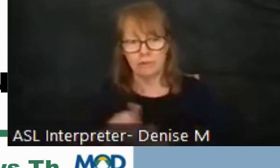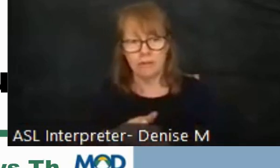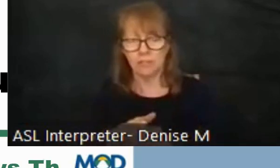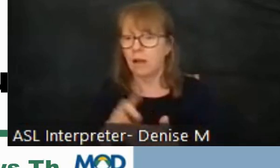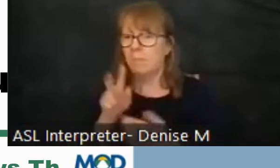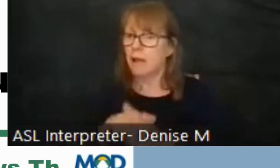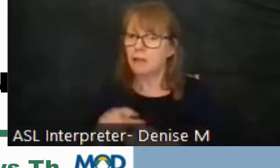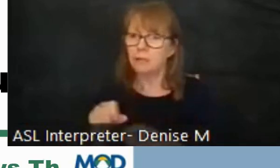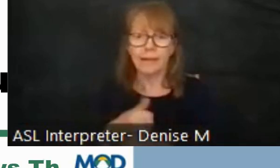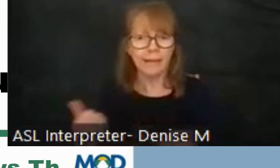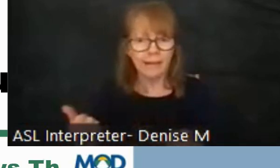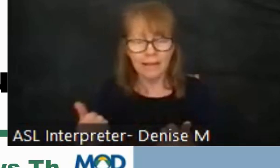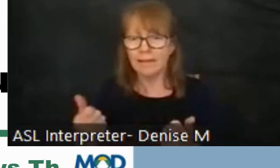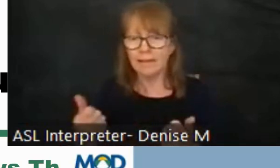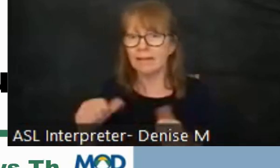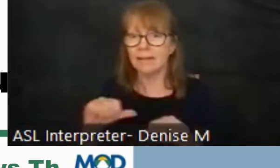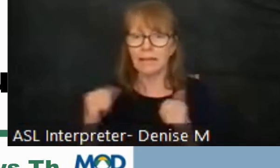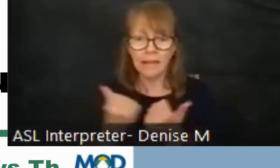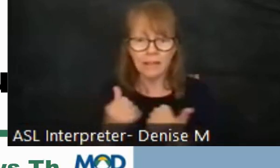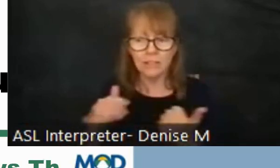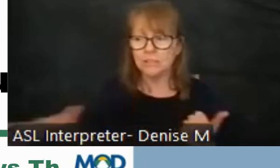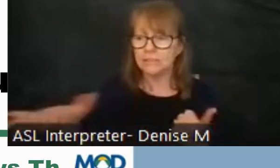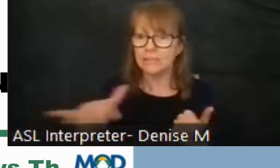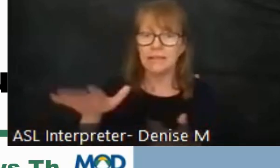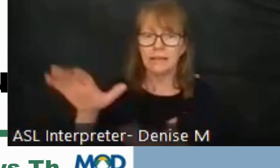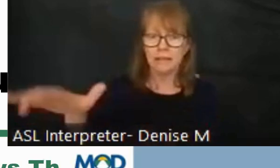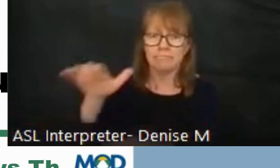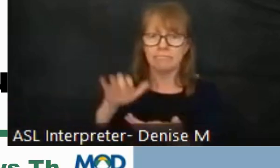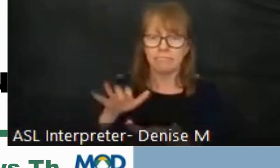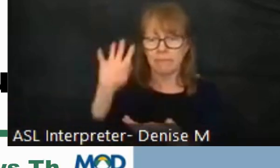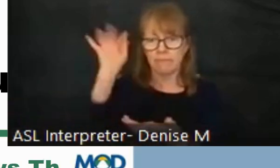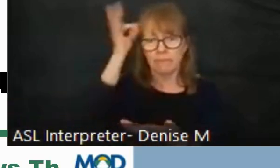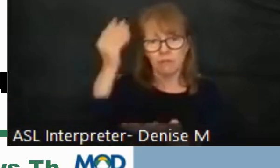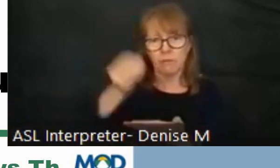that receives federal funds, including housing